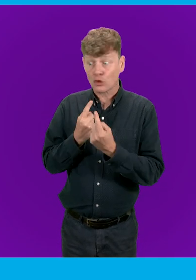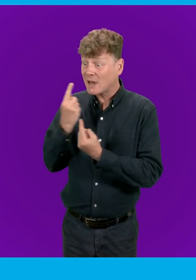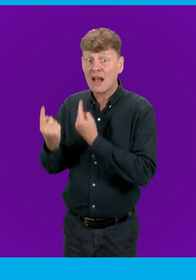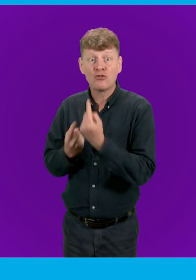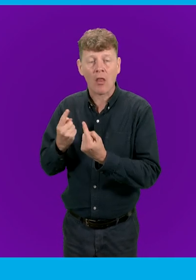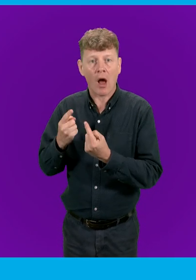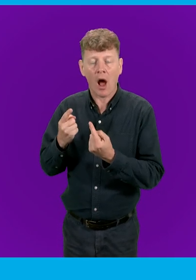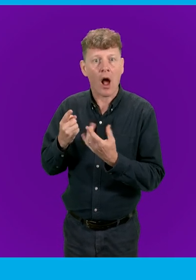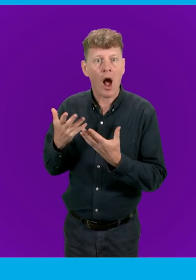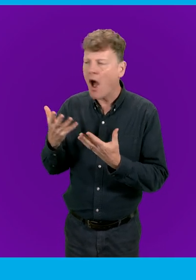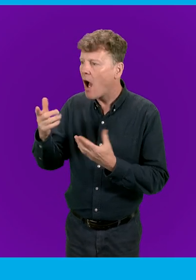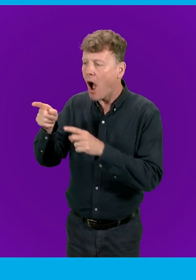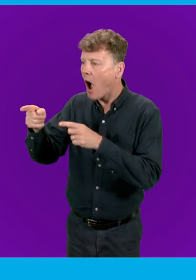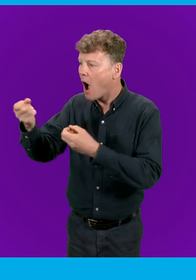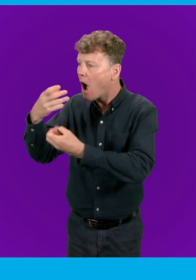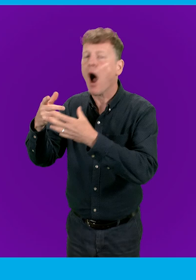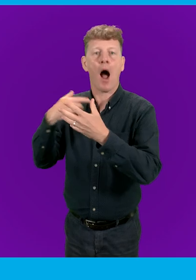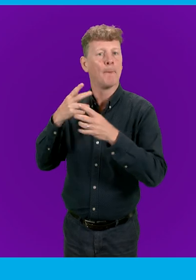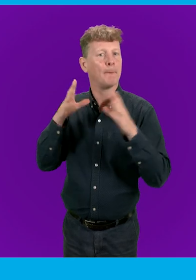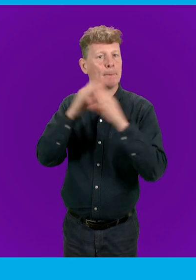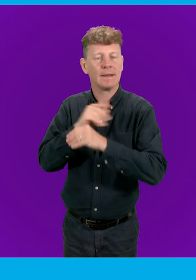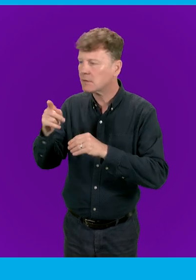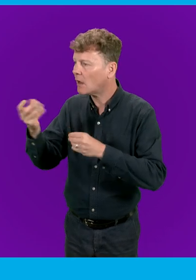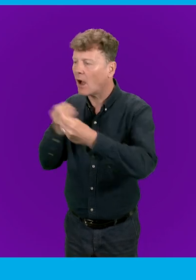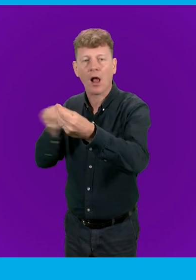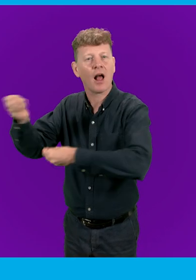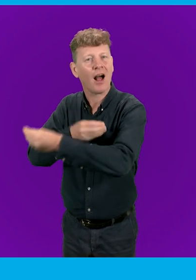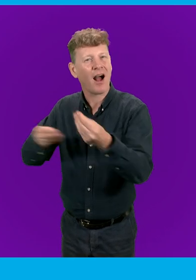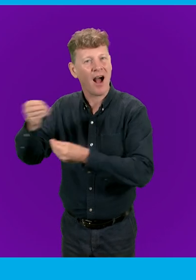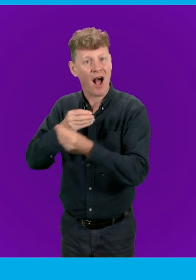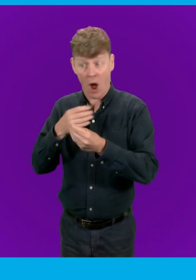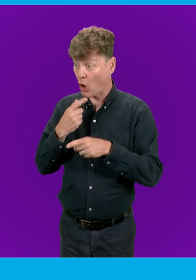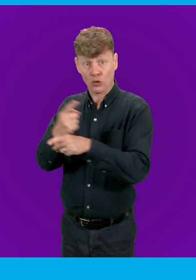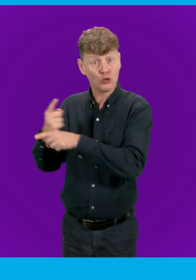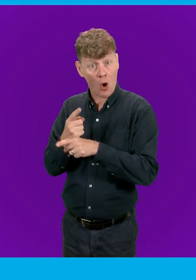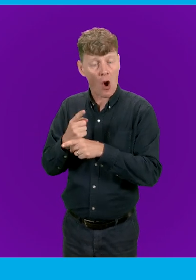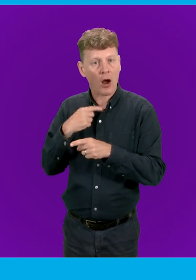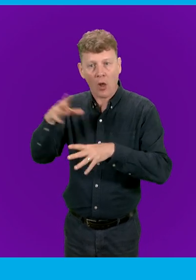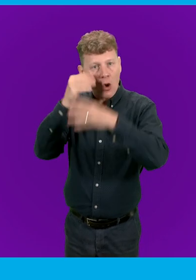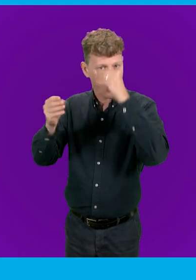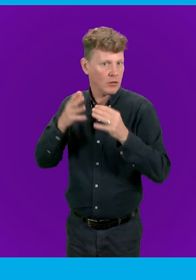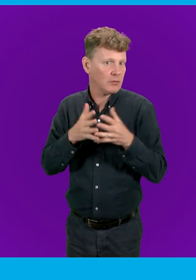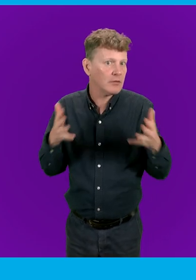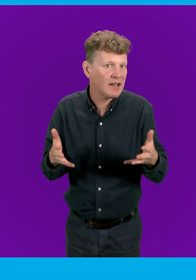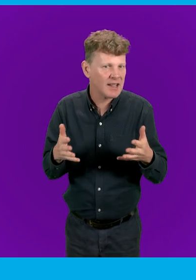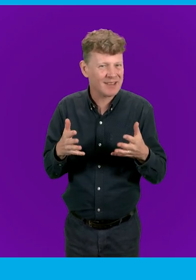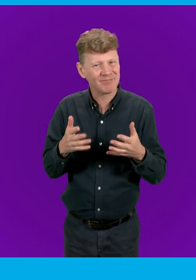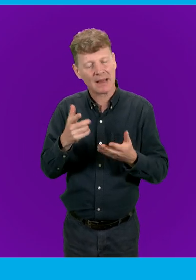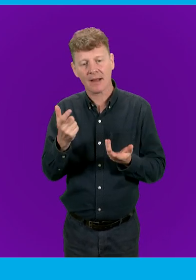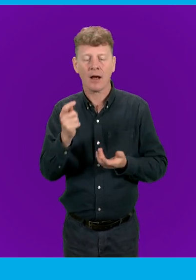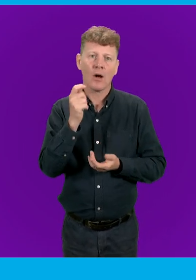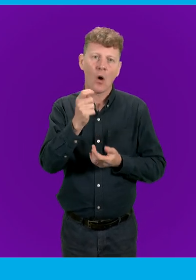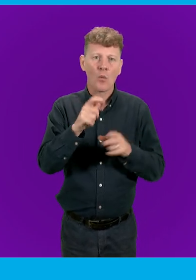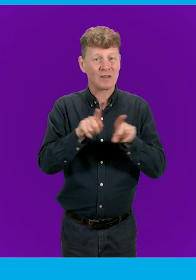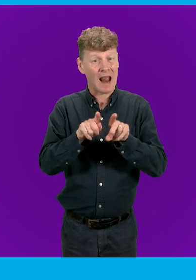many things that we had missed. And also, like, while we were talking about it, we learned the things we'd missed. So it's almost like just